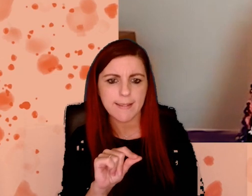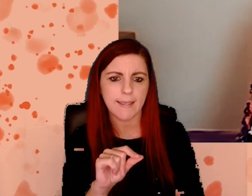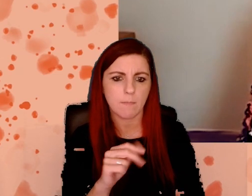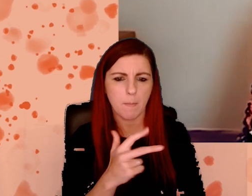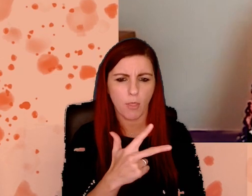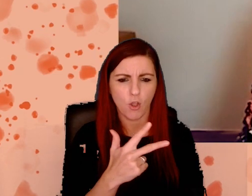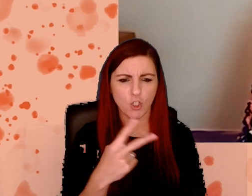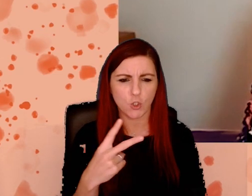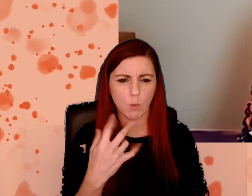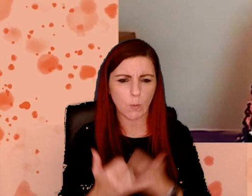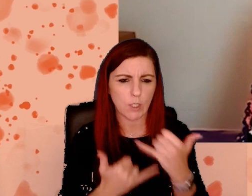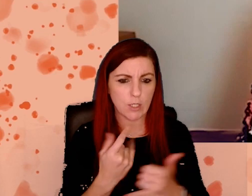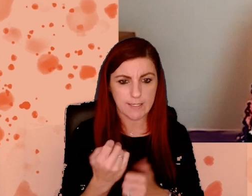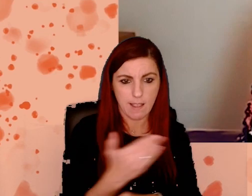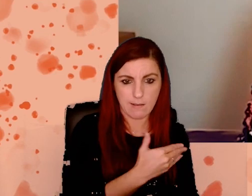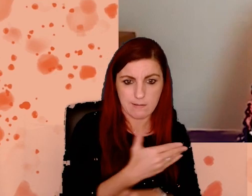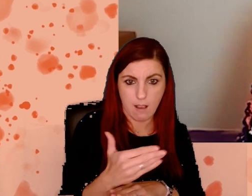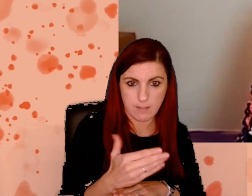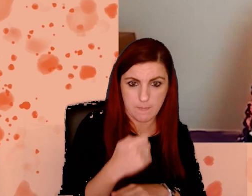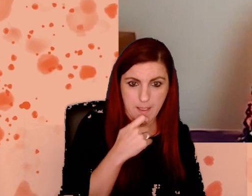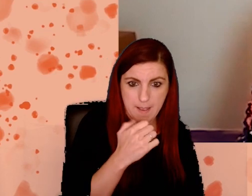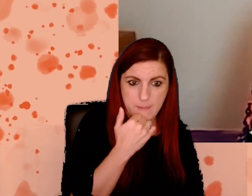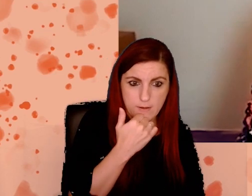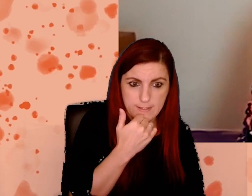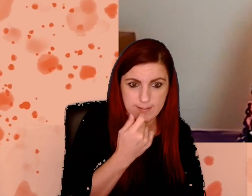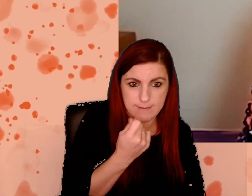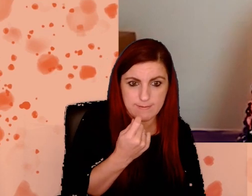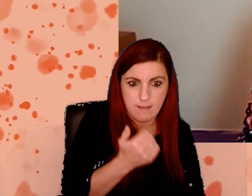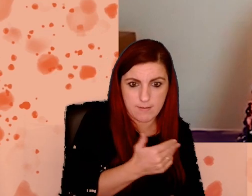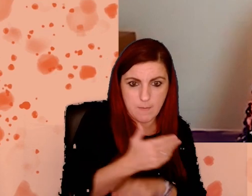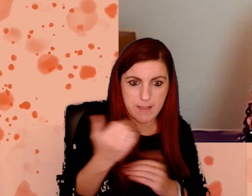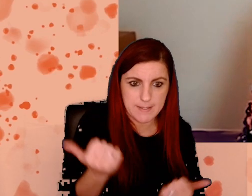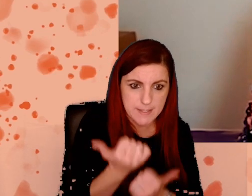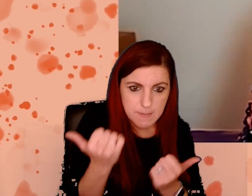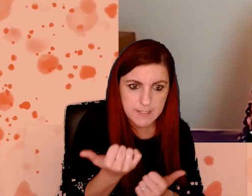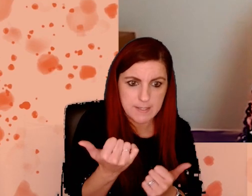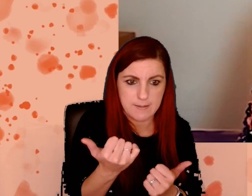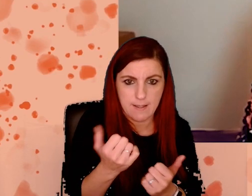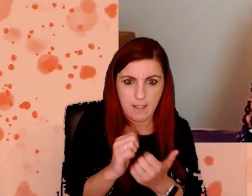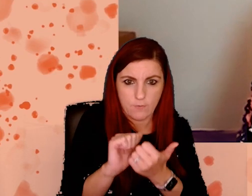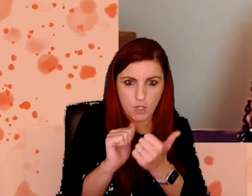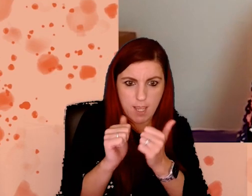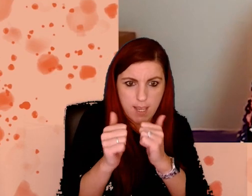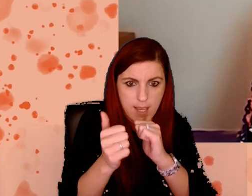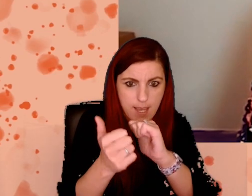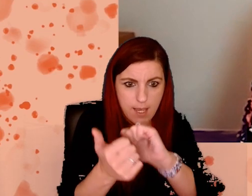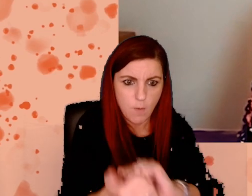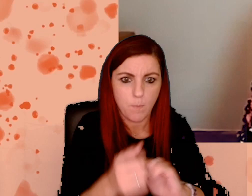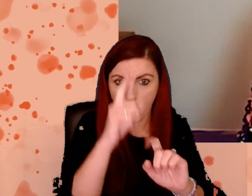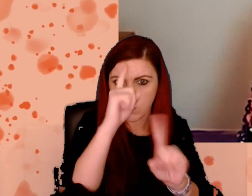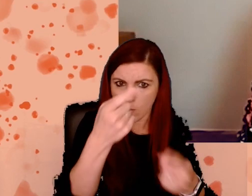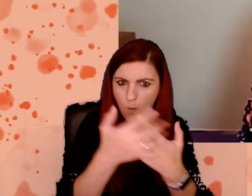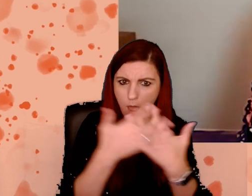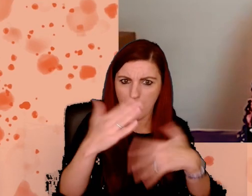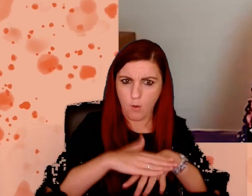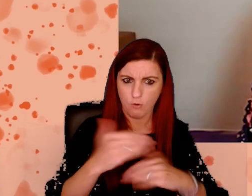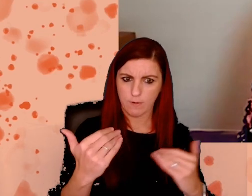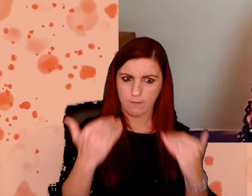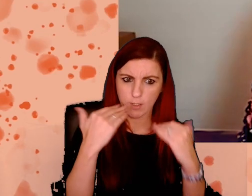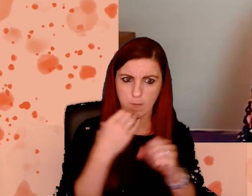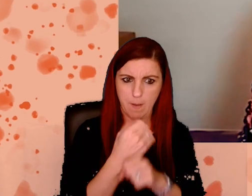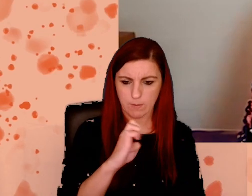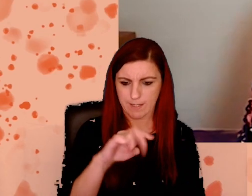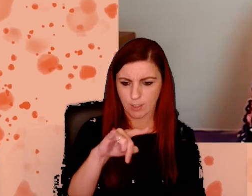since I started my periods and since the onset of my symptoms that things would have changed dramatically, but we don't know a huge amount more